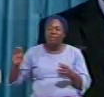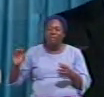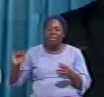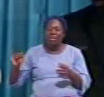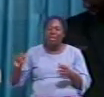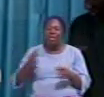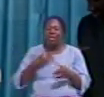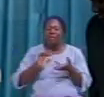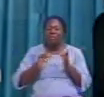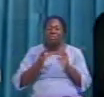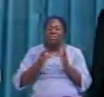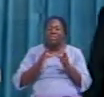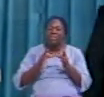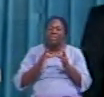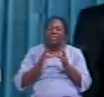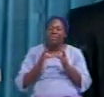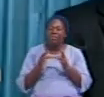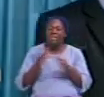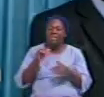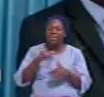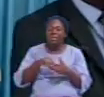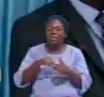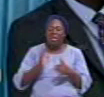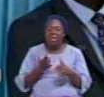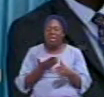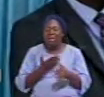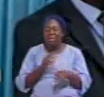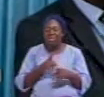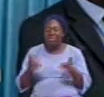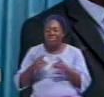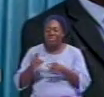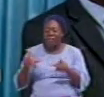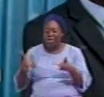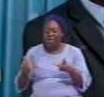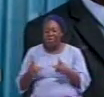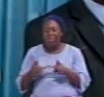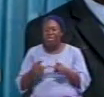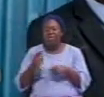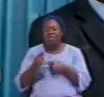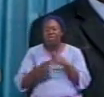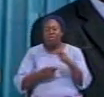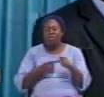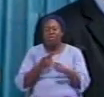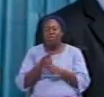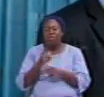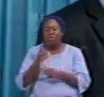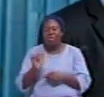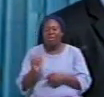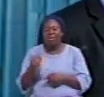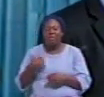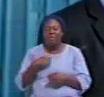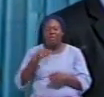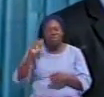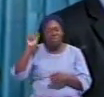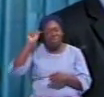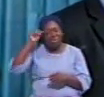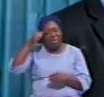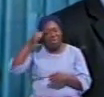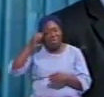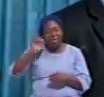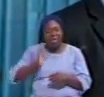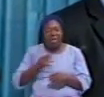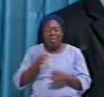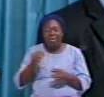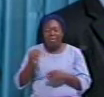online and various locations globally. We want to remind ourselves that